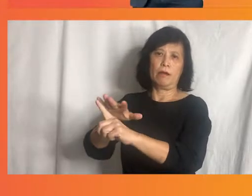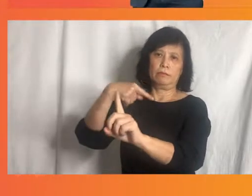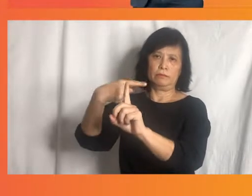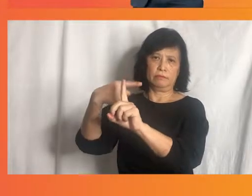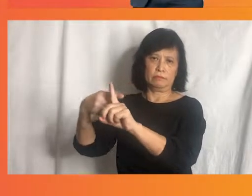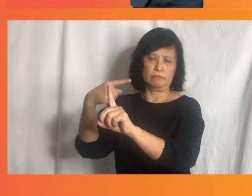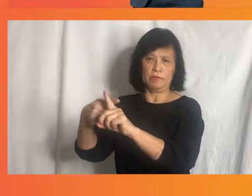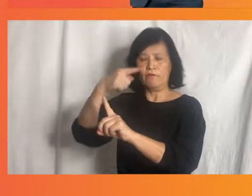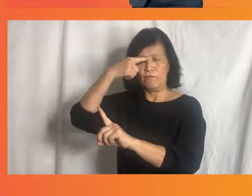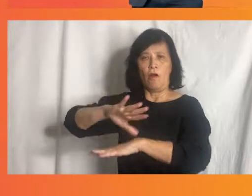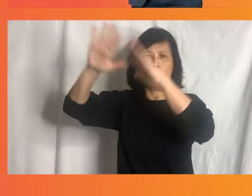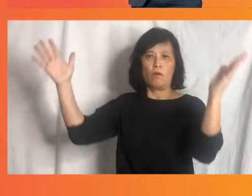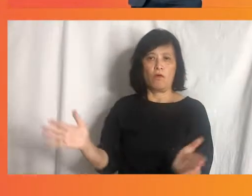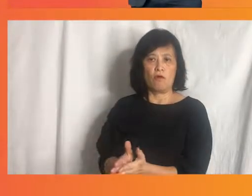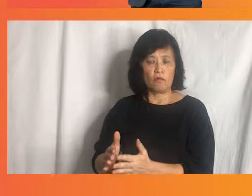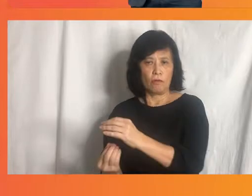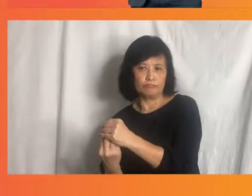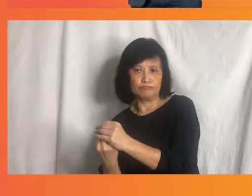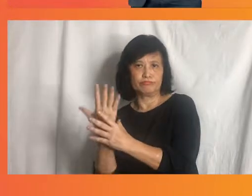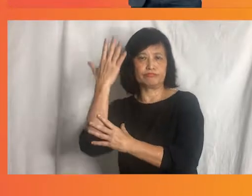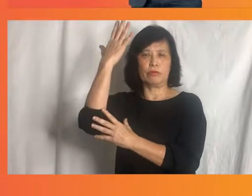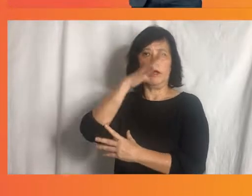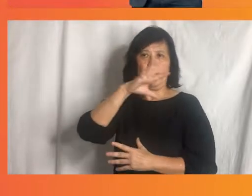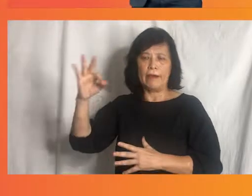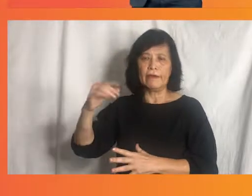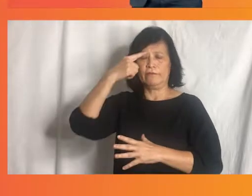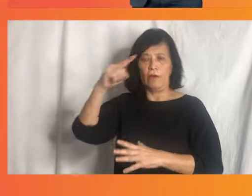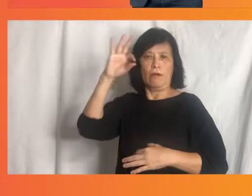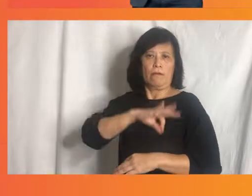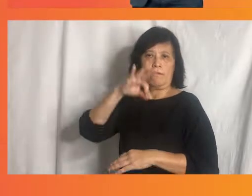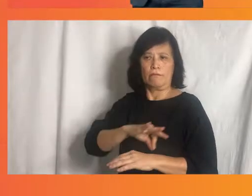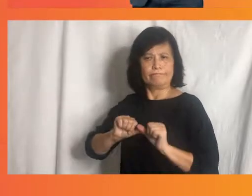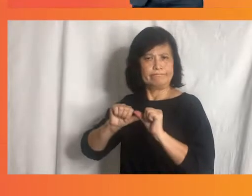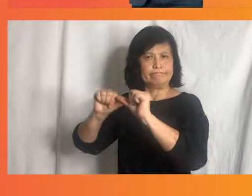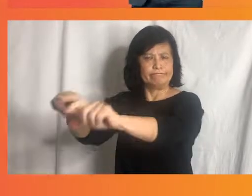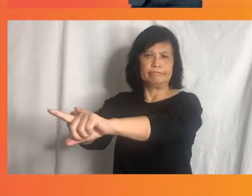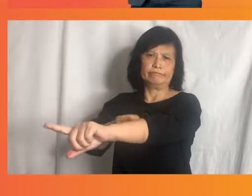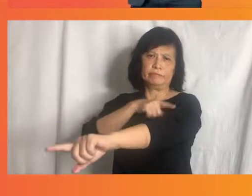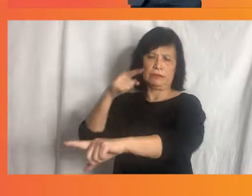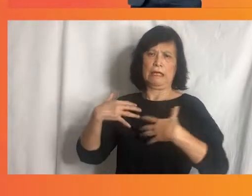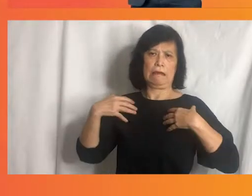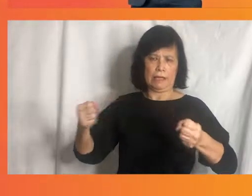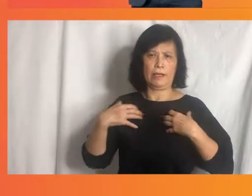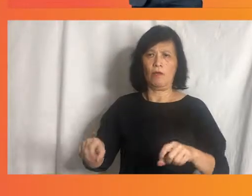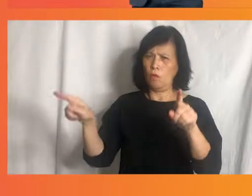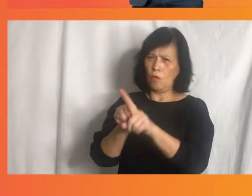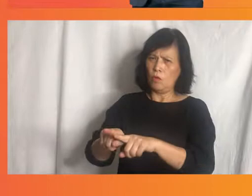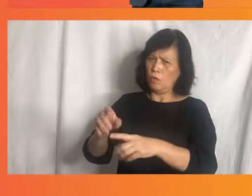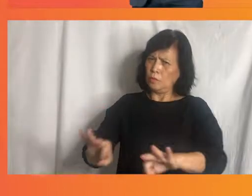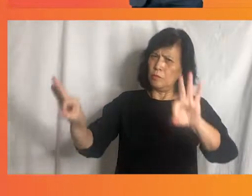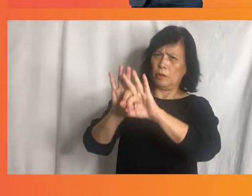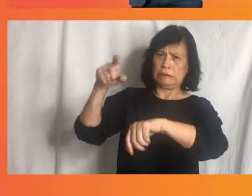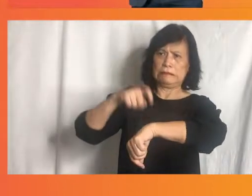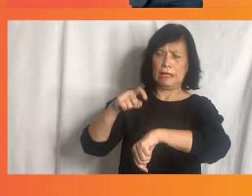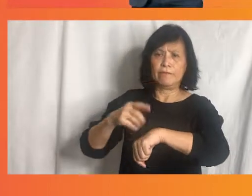their overall growth and development and helps to optimize their long-term health. It is also a critical period when children and